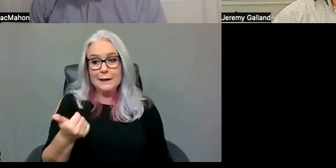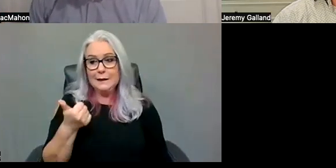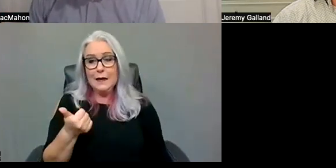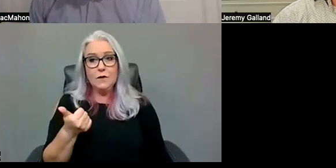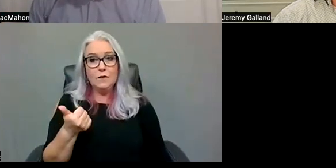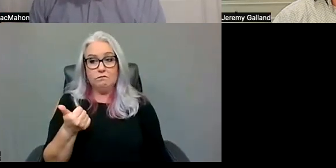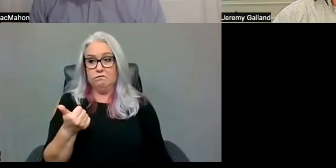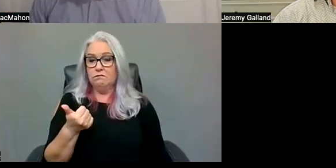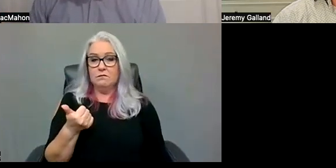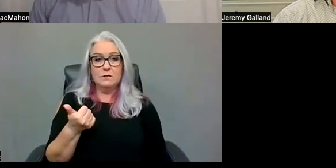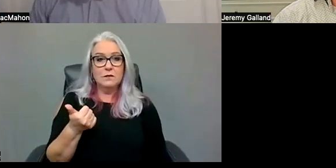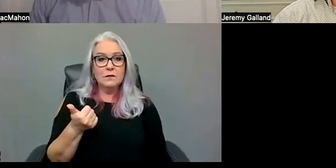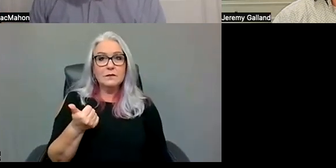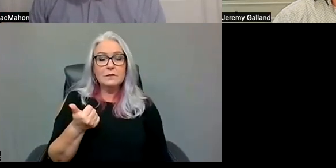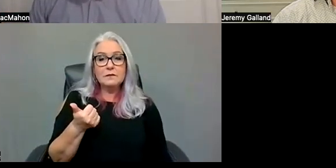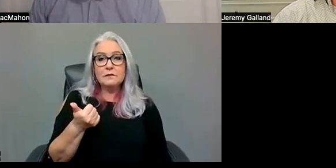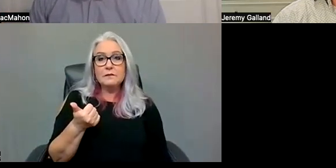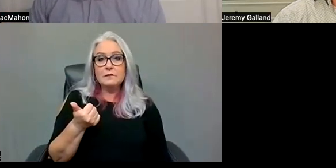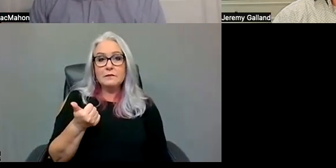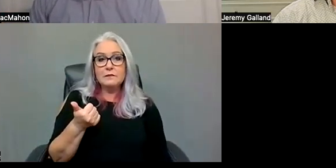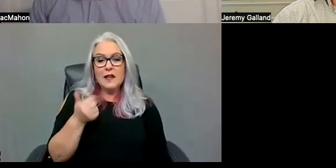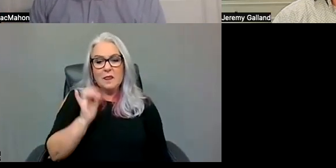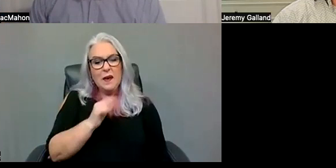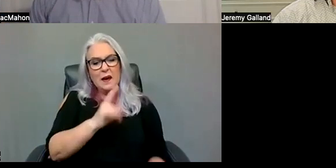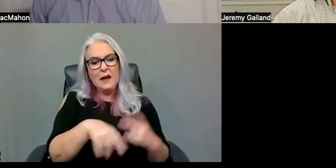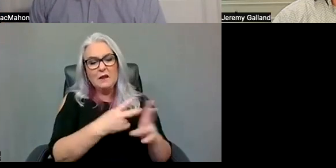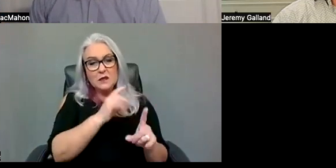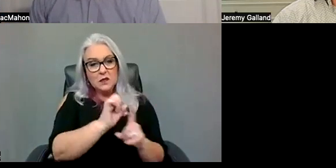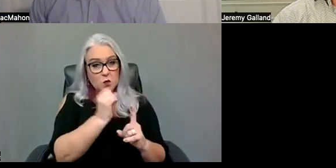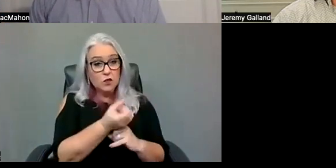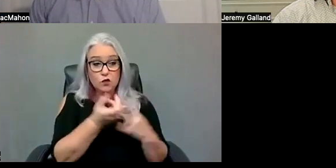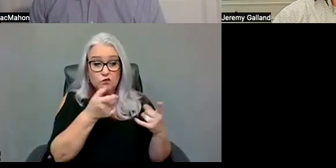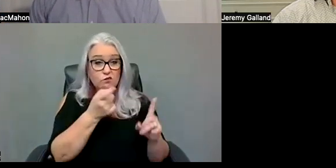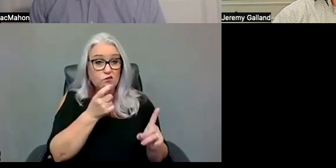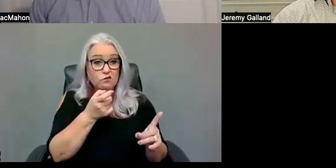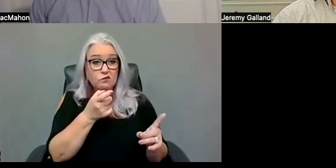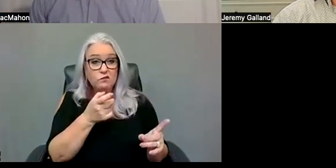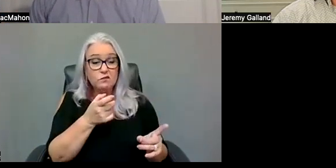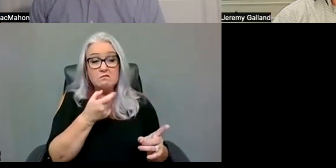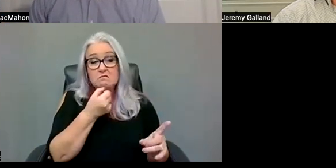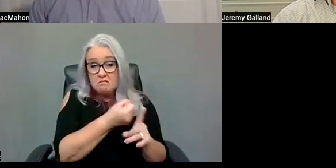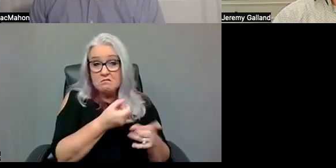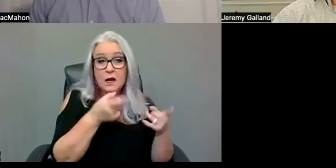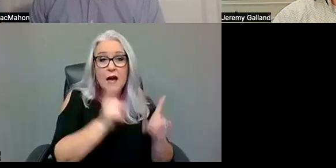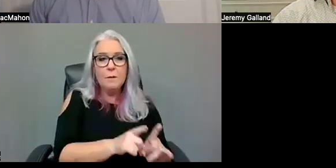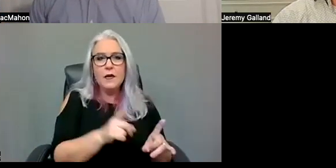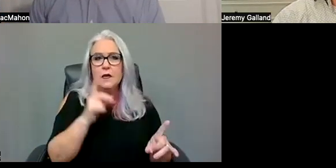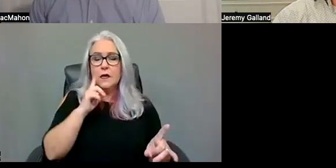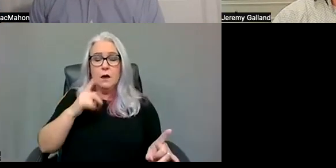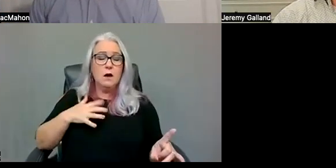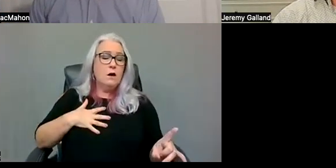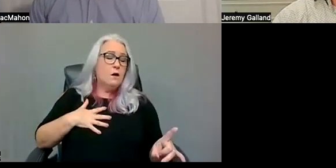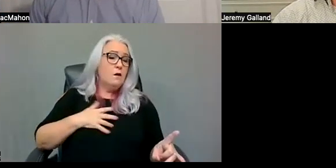finds whatever bullying incident has happened to be outrageous and disheartening